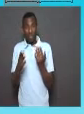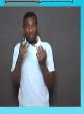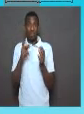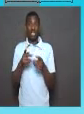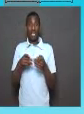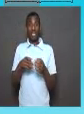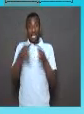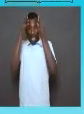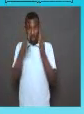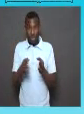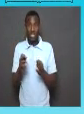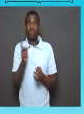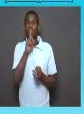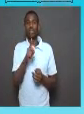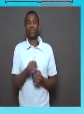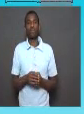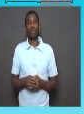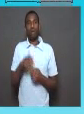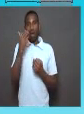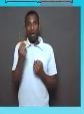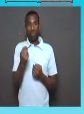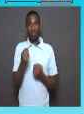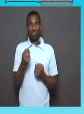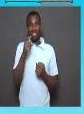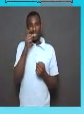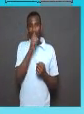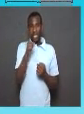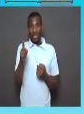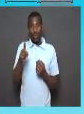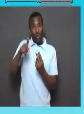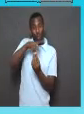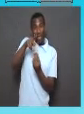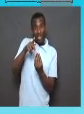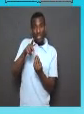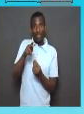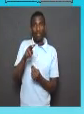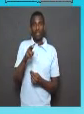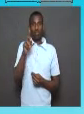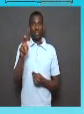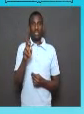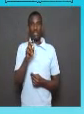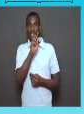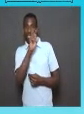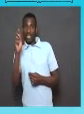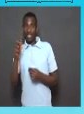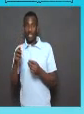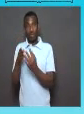a state of rest on the right side, we must make a few calculations.